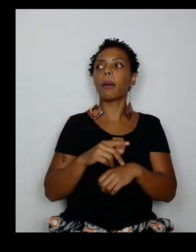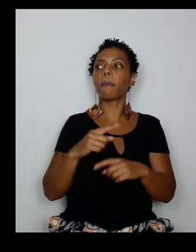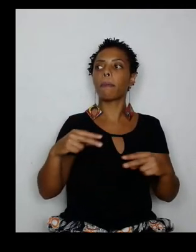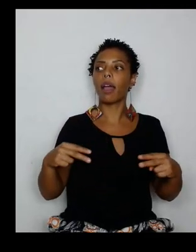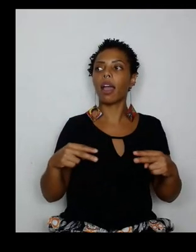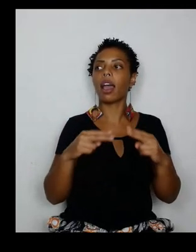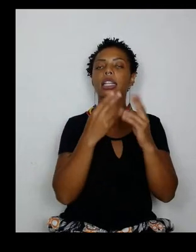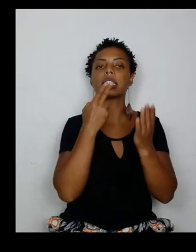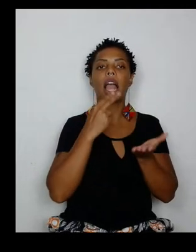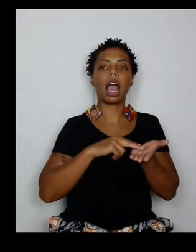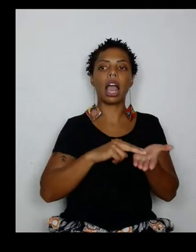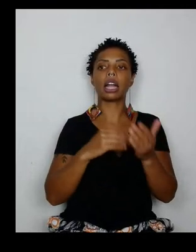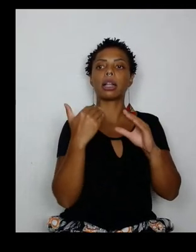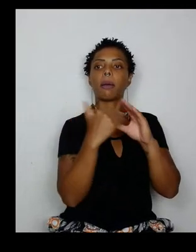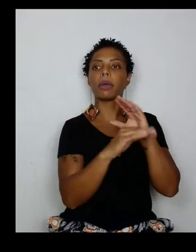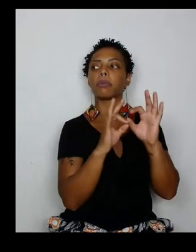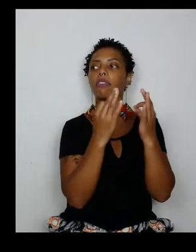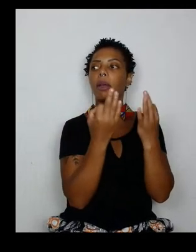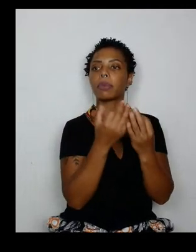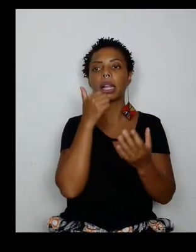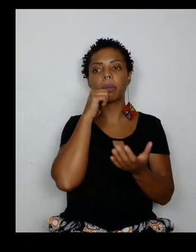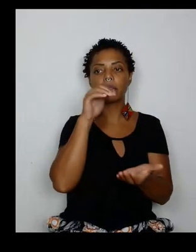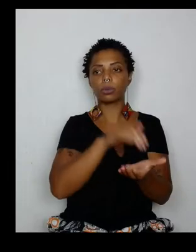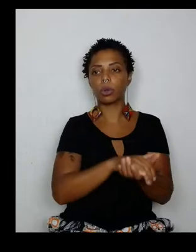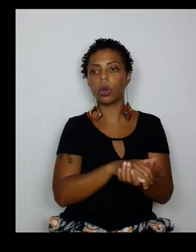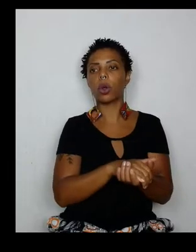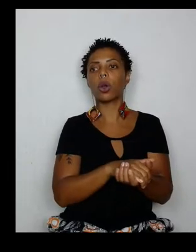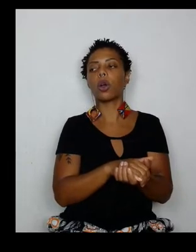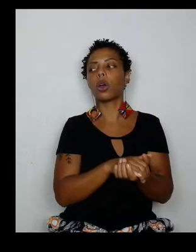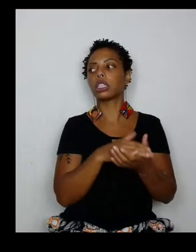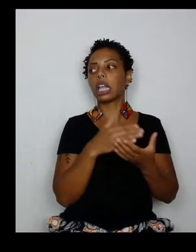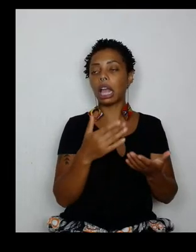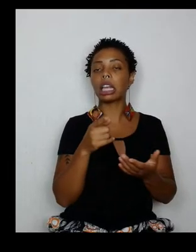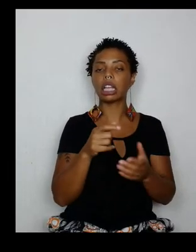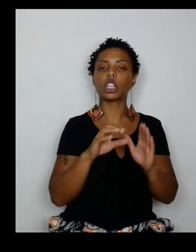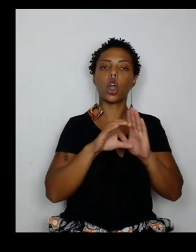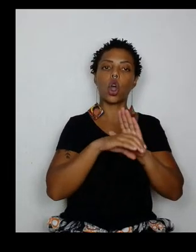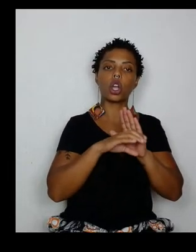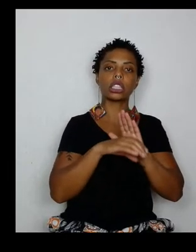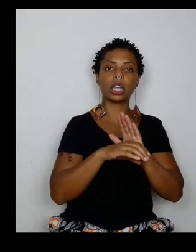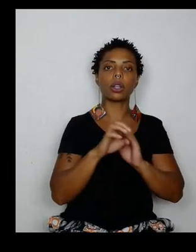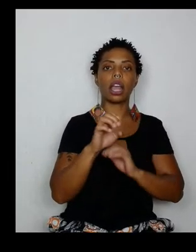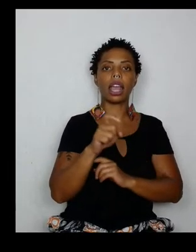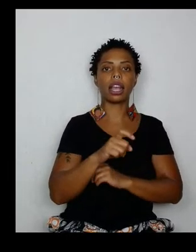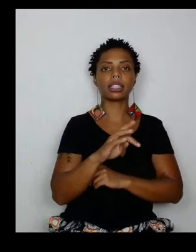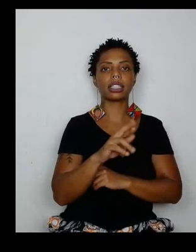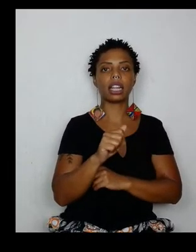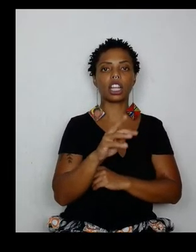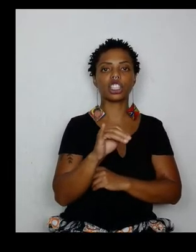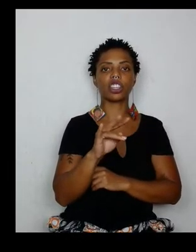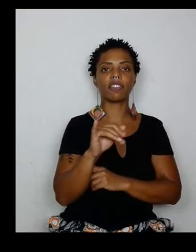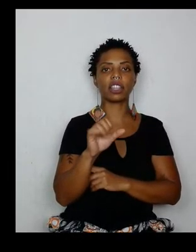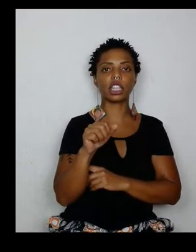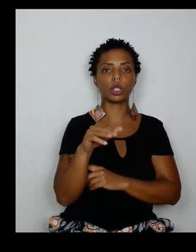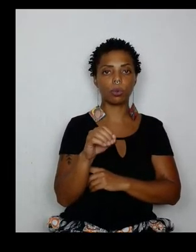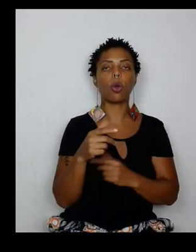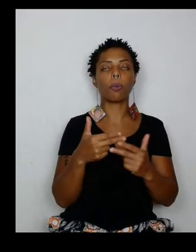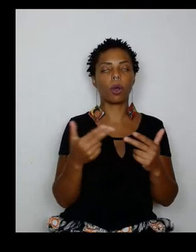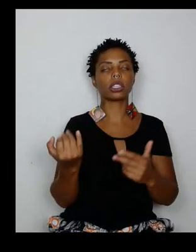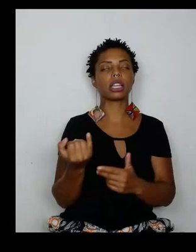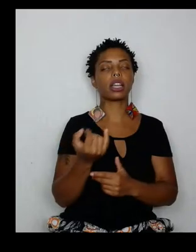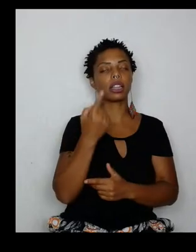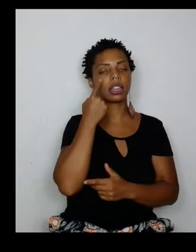concept of extractivism i think is one that we might also want to think with with there's been so much literature around eroticism and